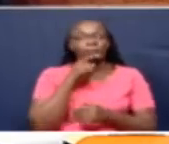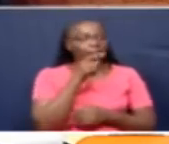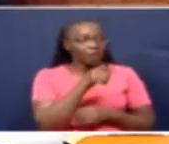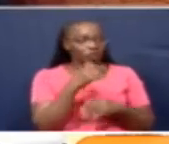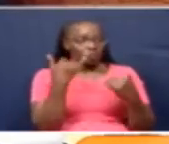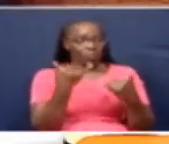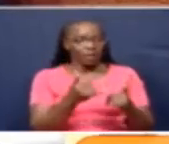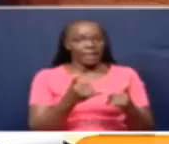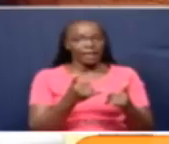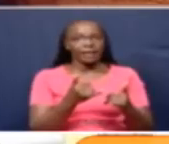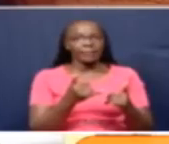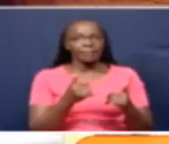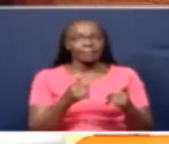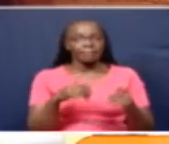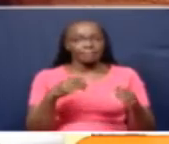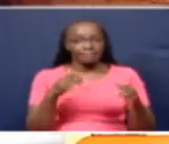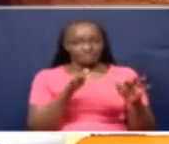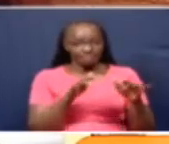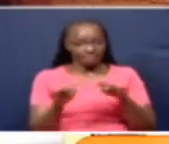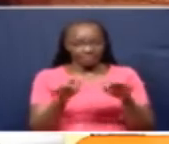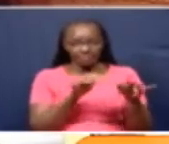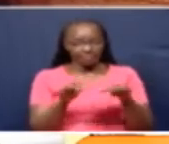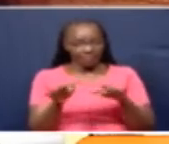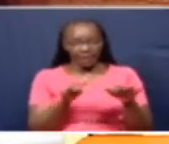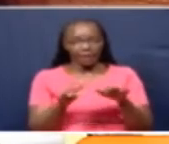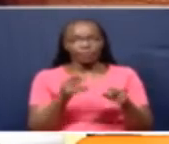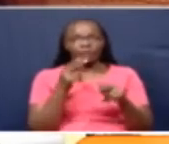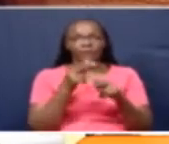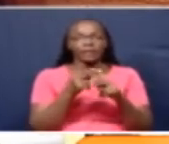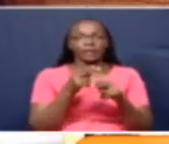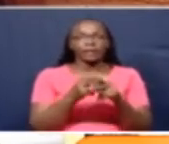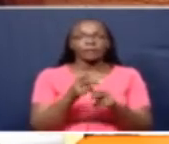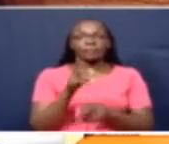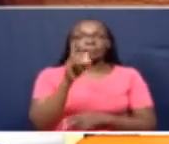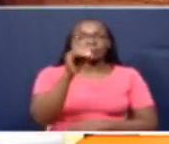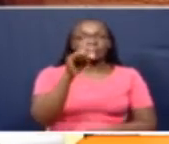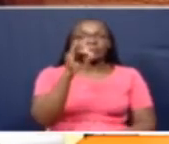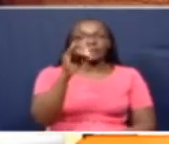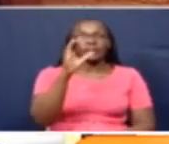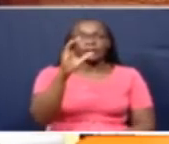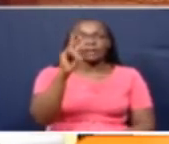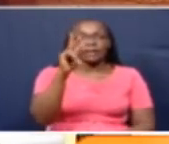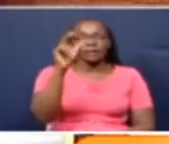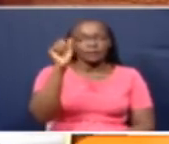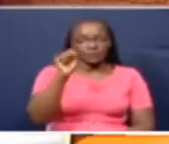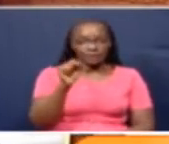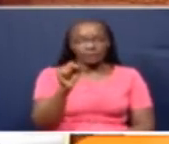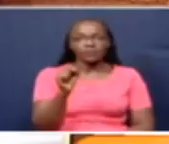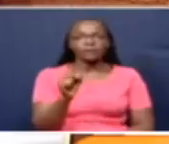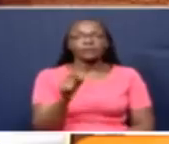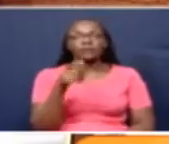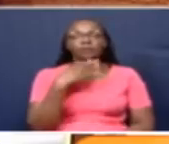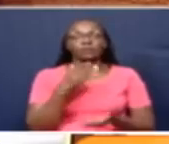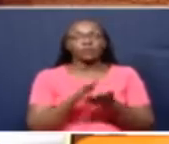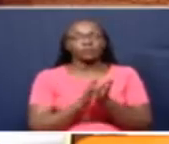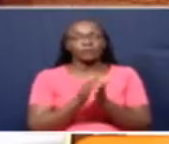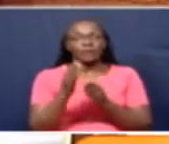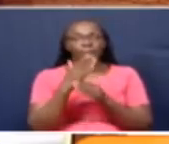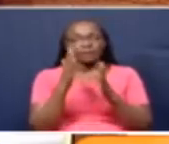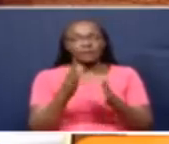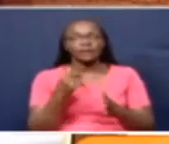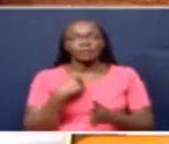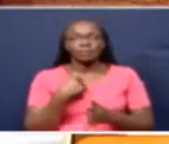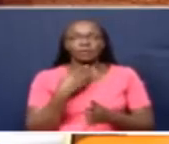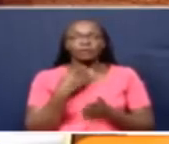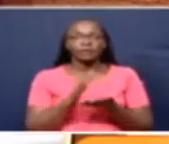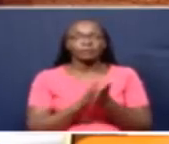is Dick Katz. He said to me, look, Sal, you want to come become a singer? I said, no, I'm in school, man. Stop, I'm going to school. He said,